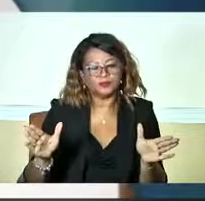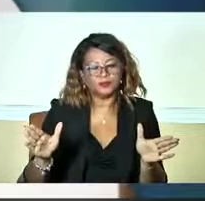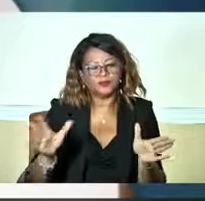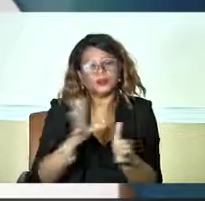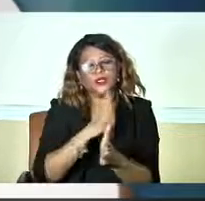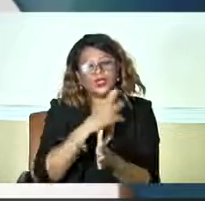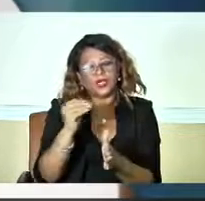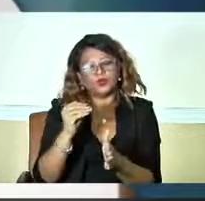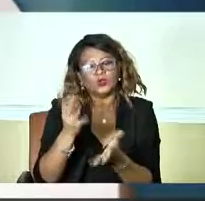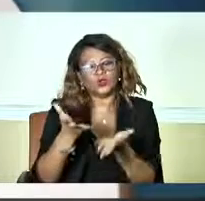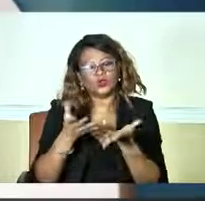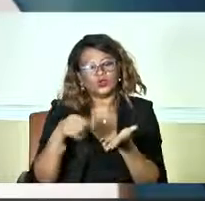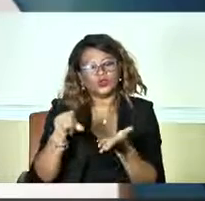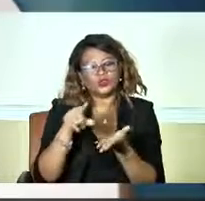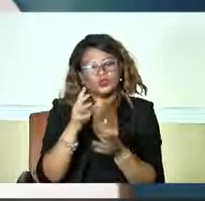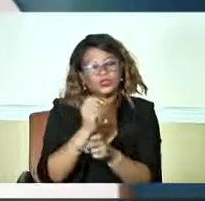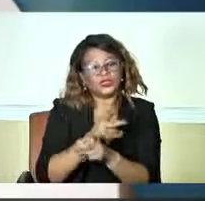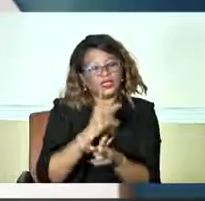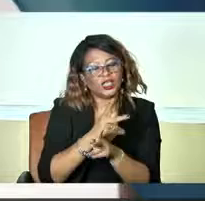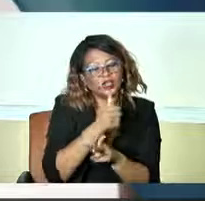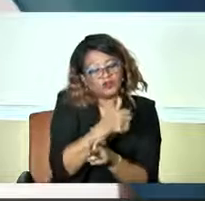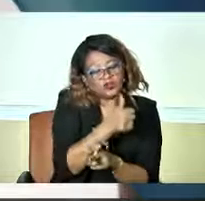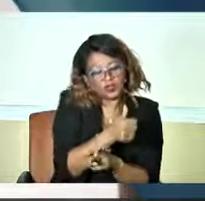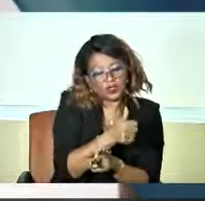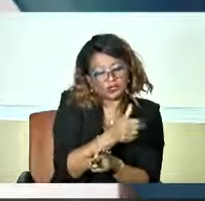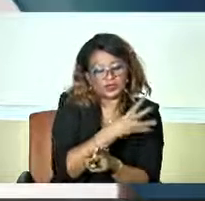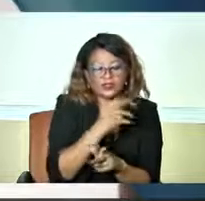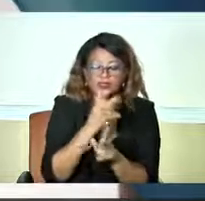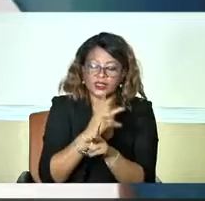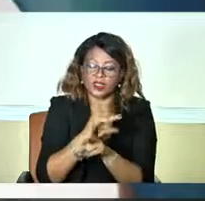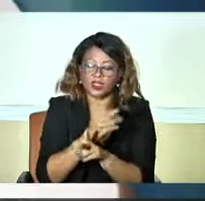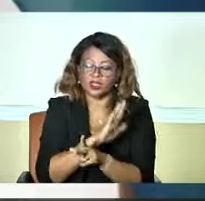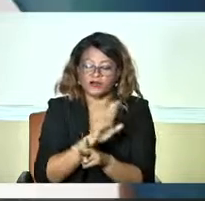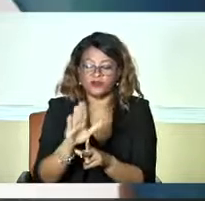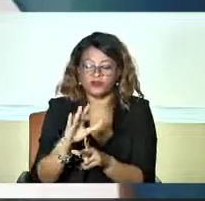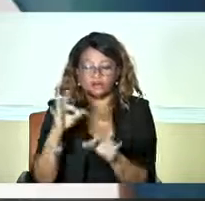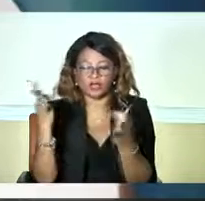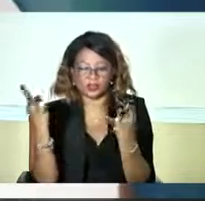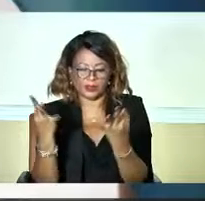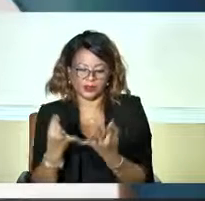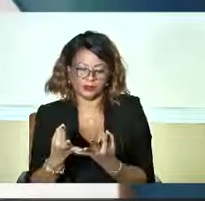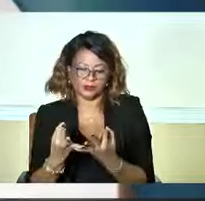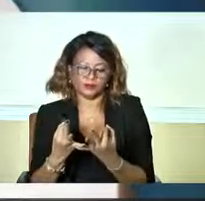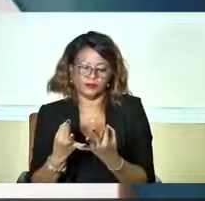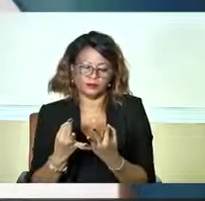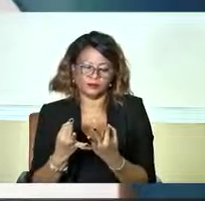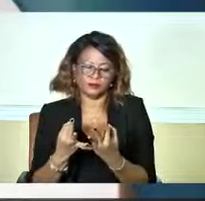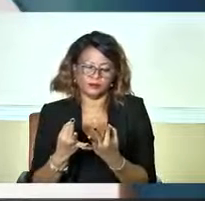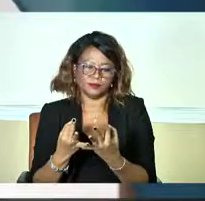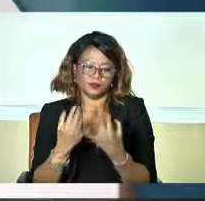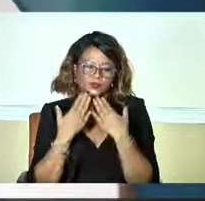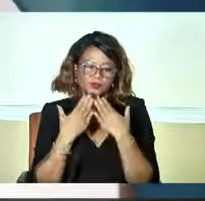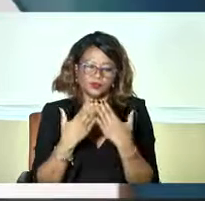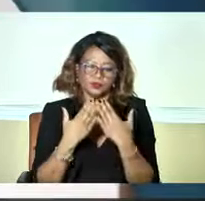And we want you to take care of yourselves and take care of your family. Thank you.